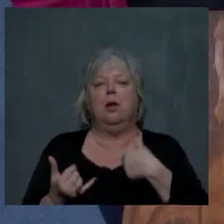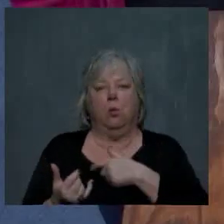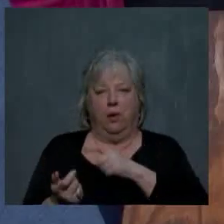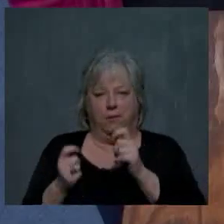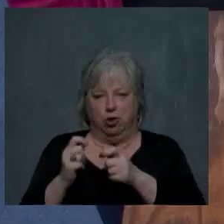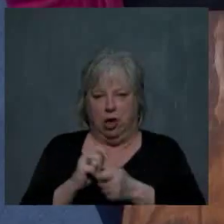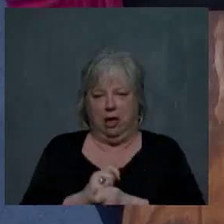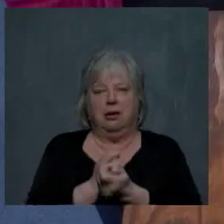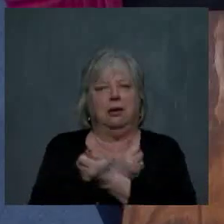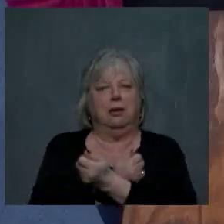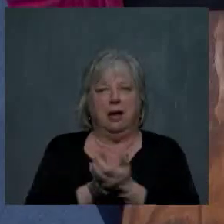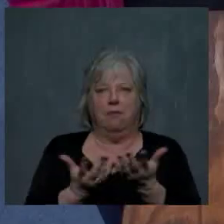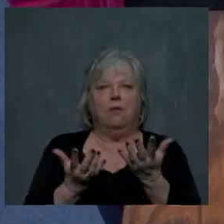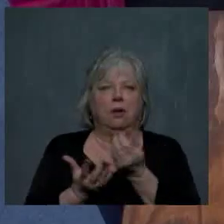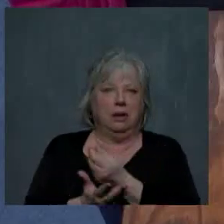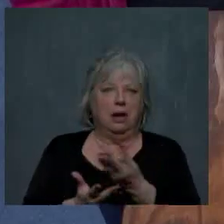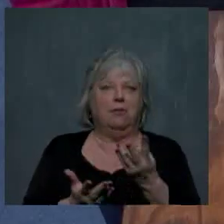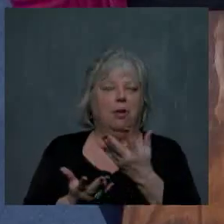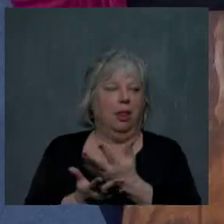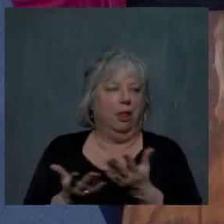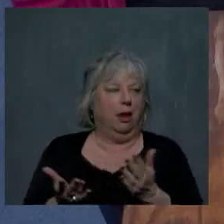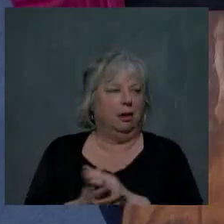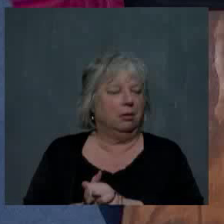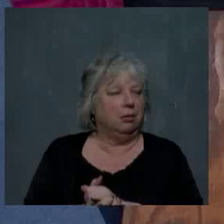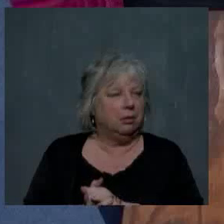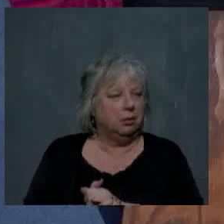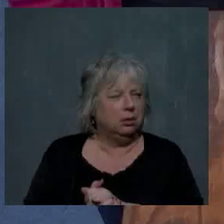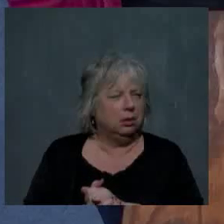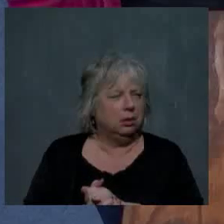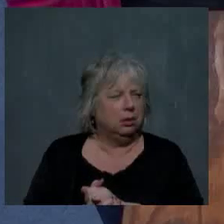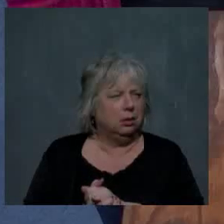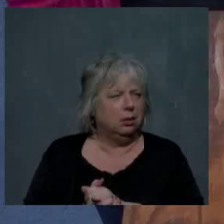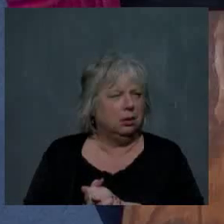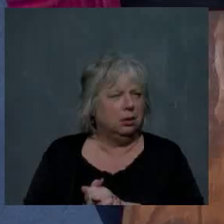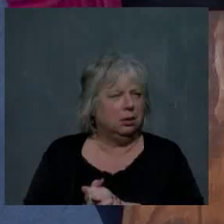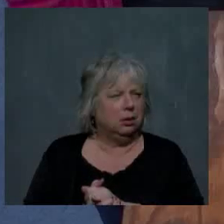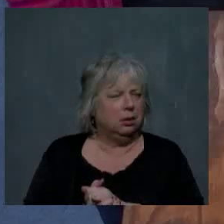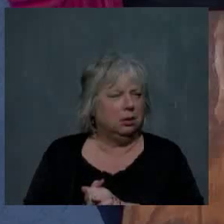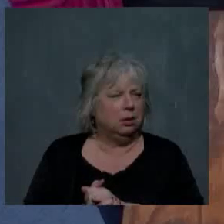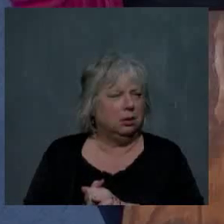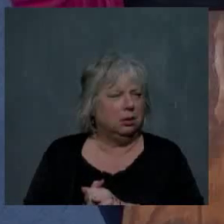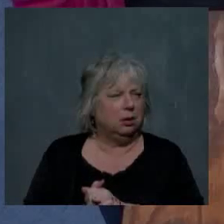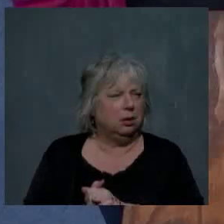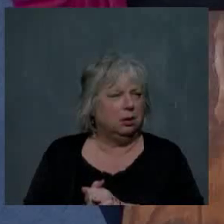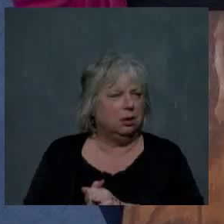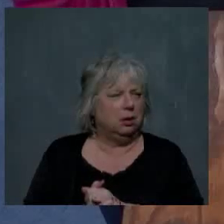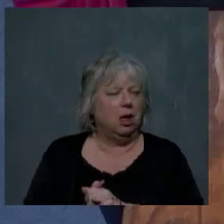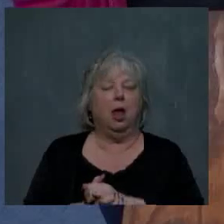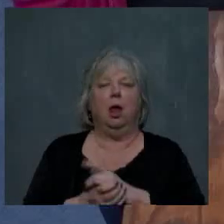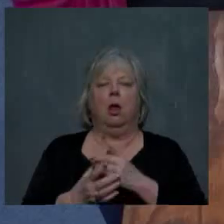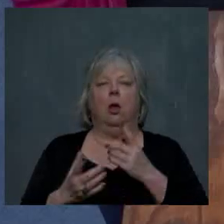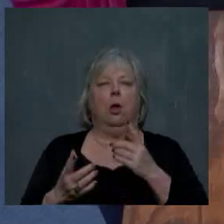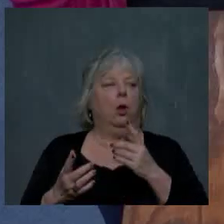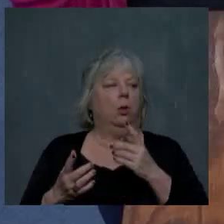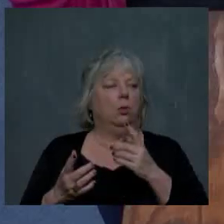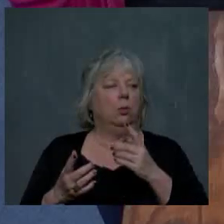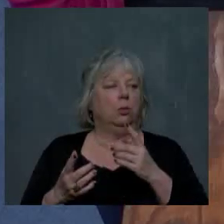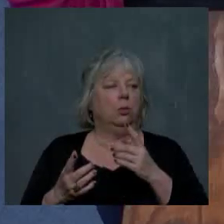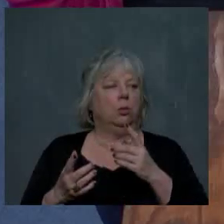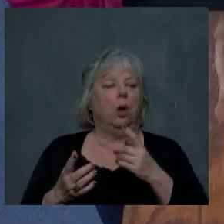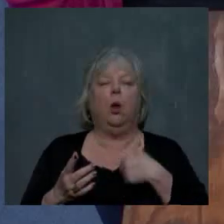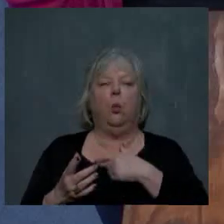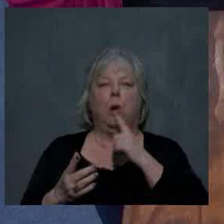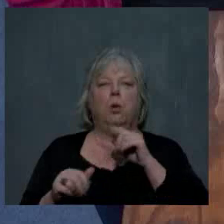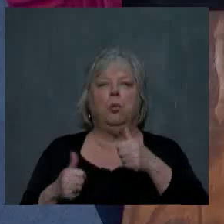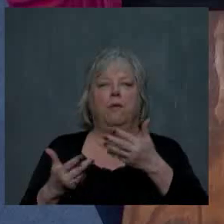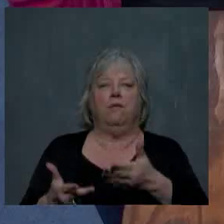changed. When consideration, of course, with the actual entrance to the parking, we'll have, of course, an